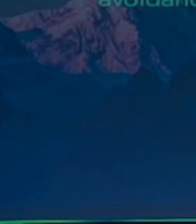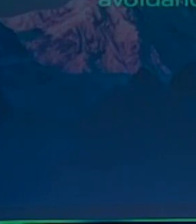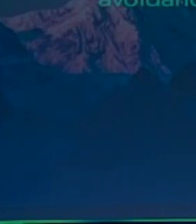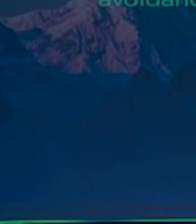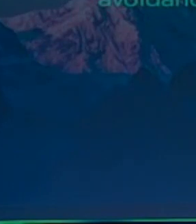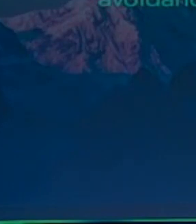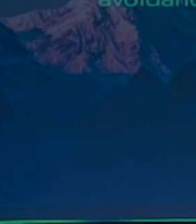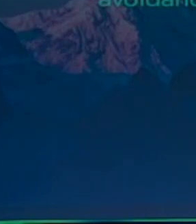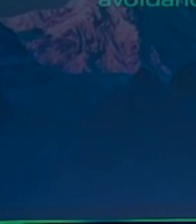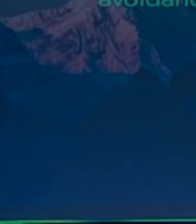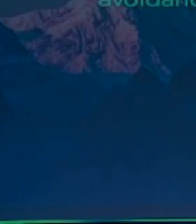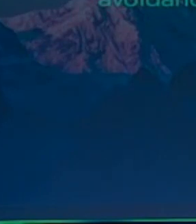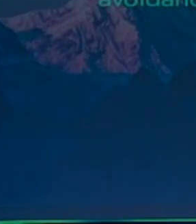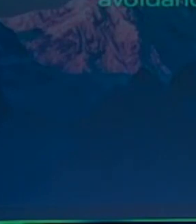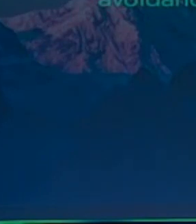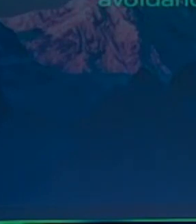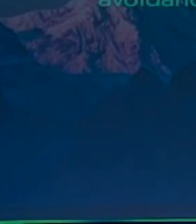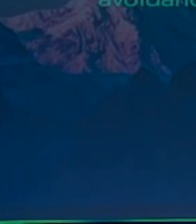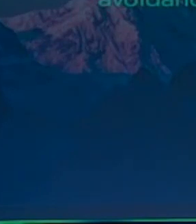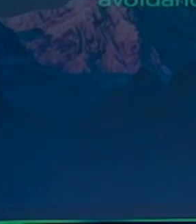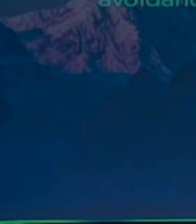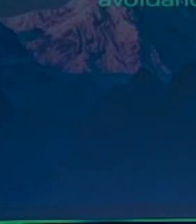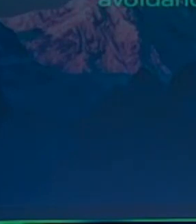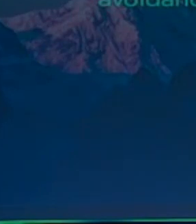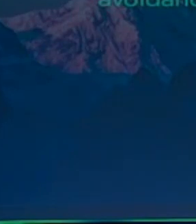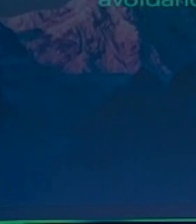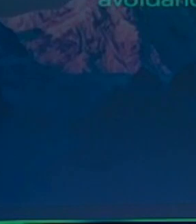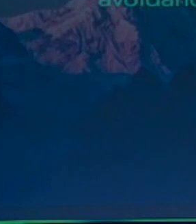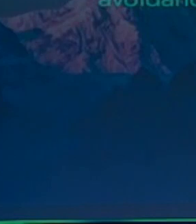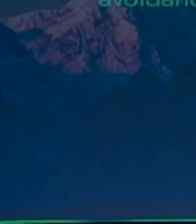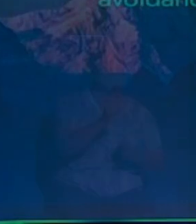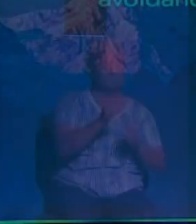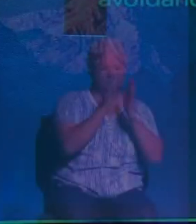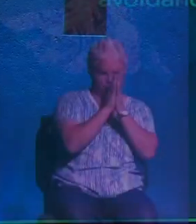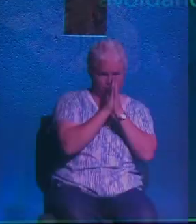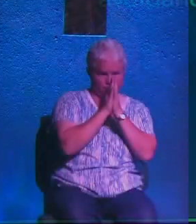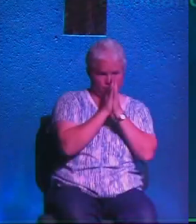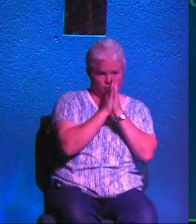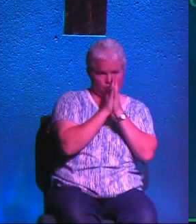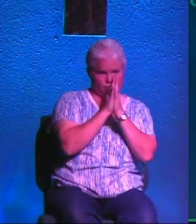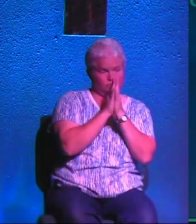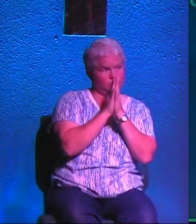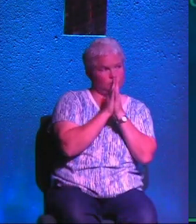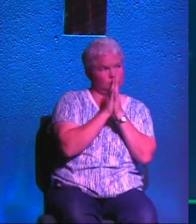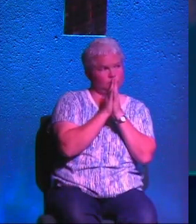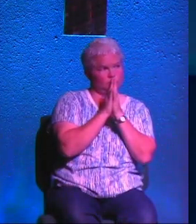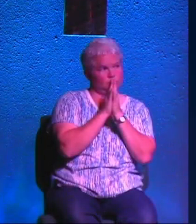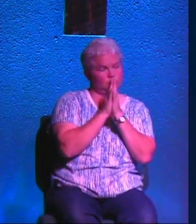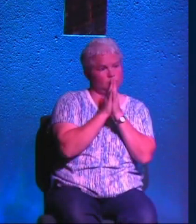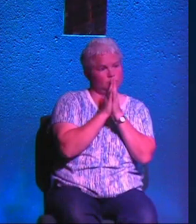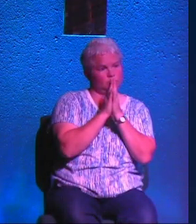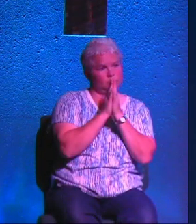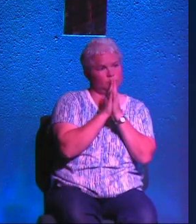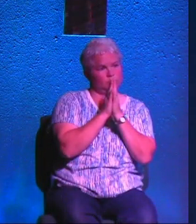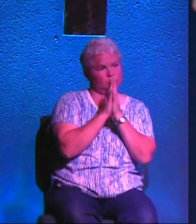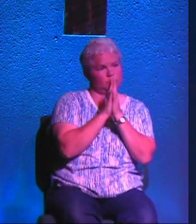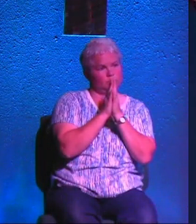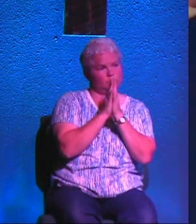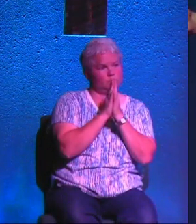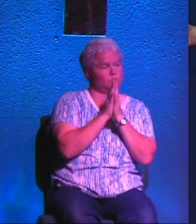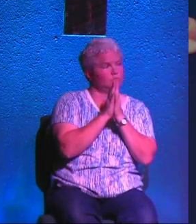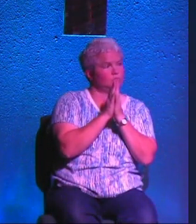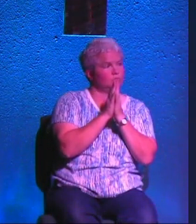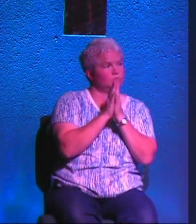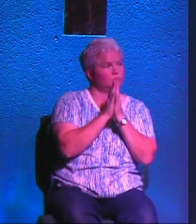kind of fits in because we fast, right? We fast and pray, and when we fast, we're not eating